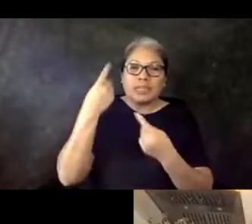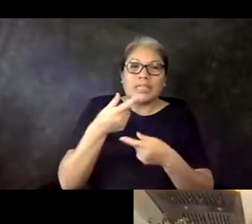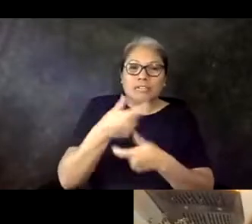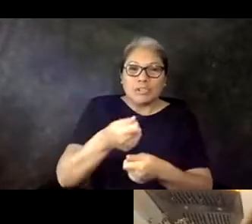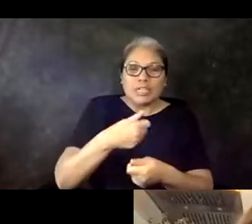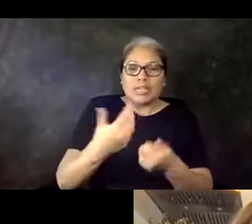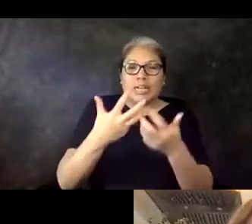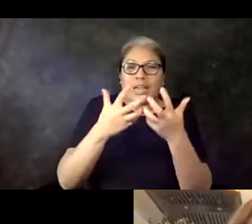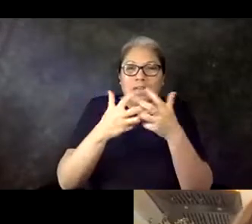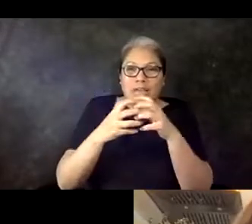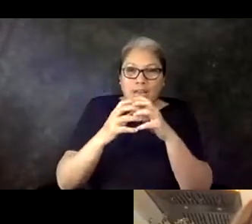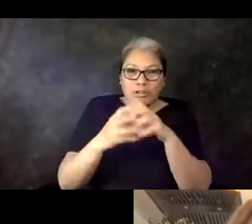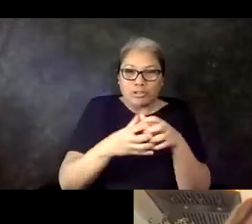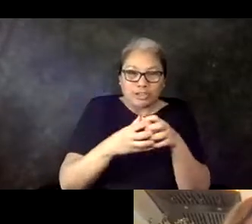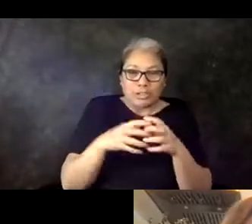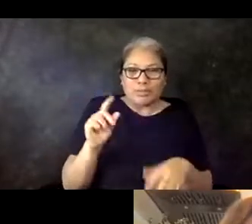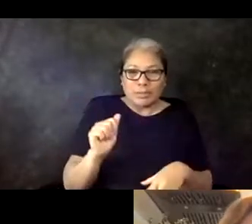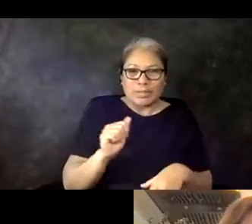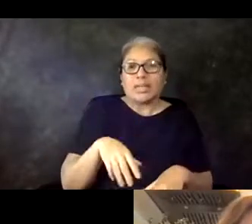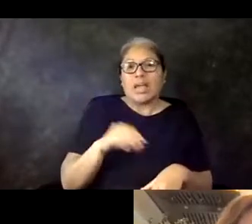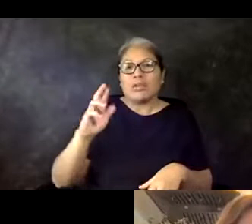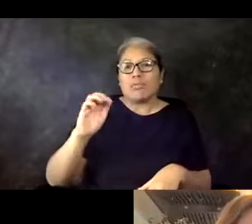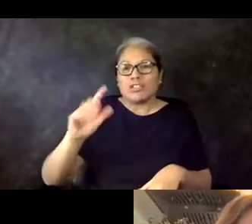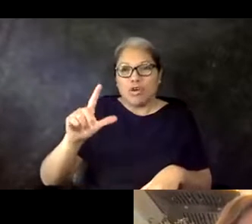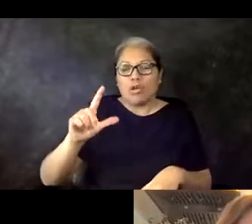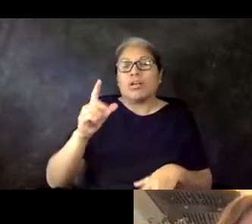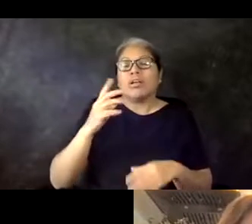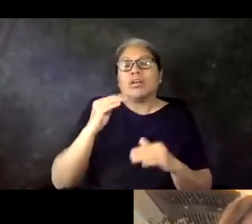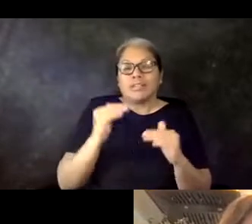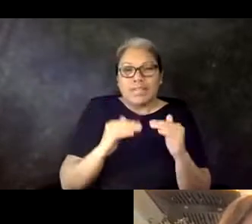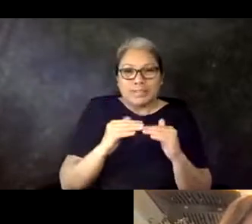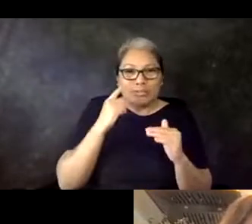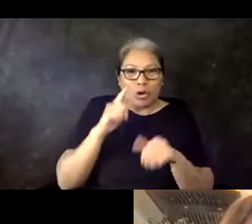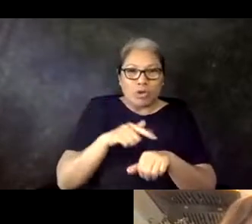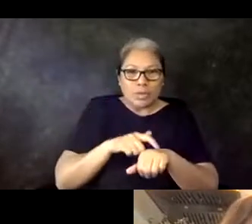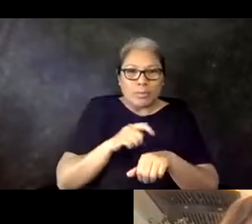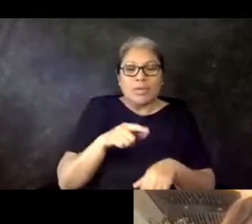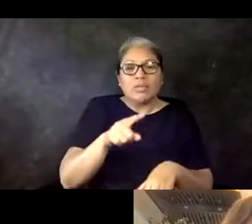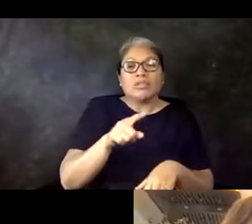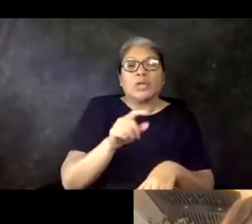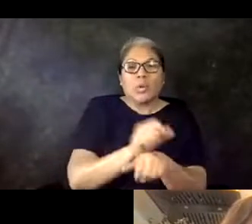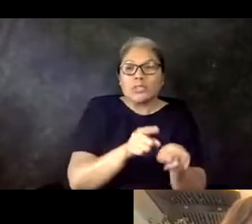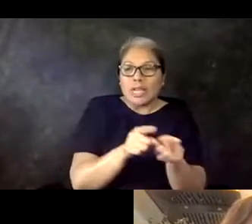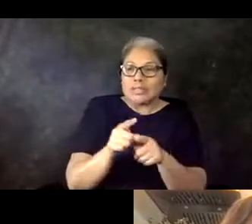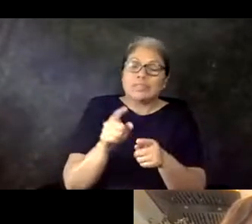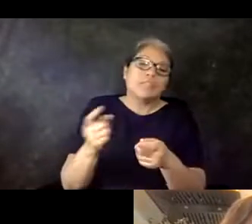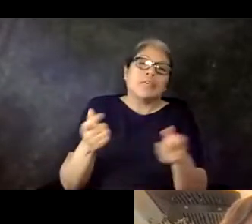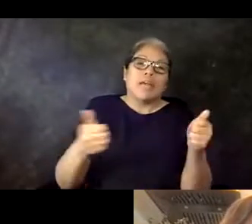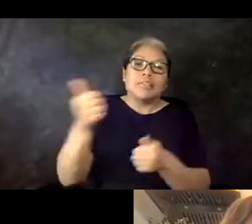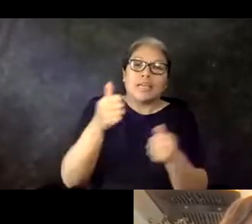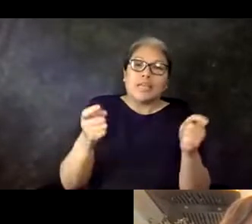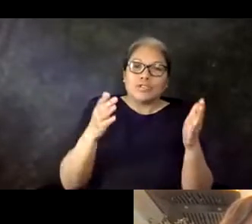of disability justice and racial justice for a long time. She previously worked as executive director for Easy Does It